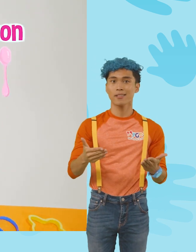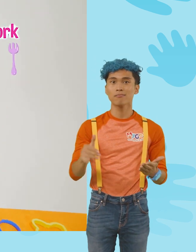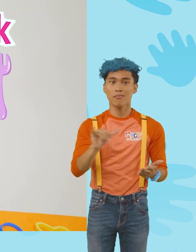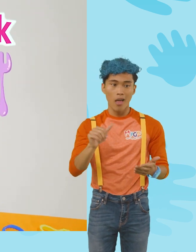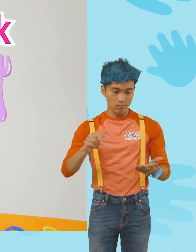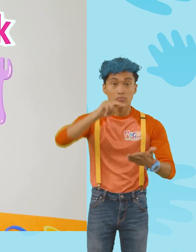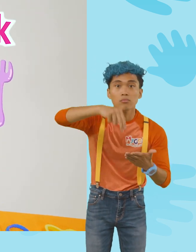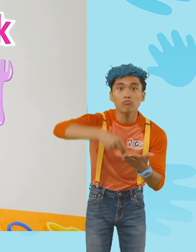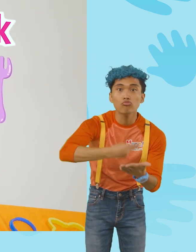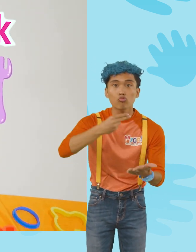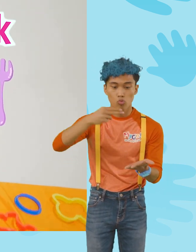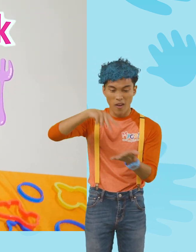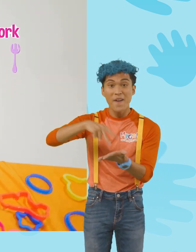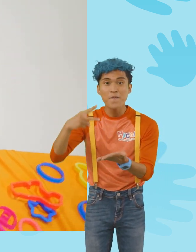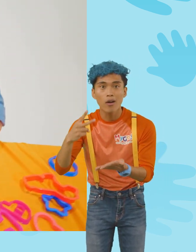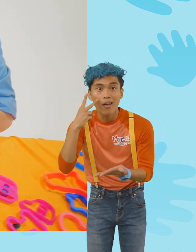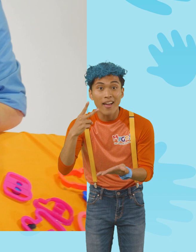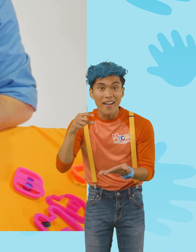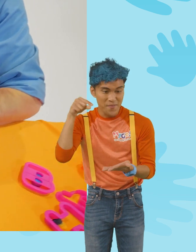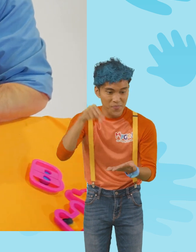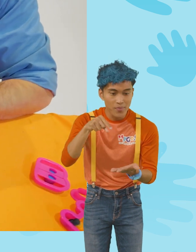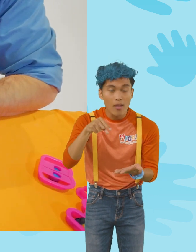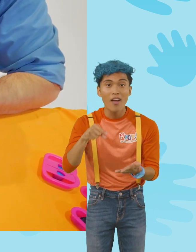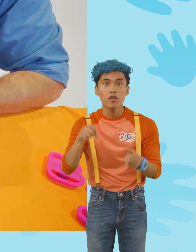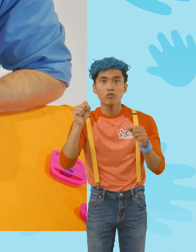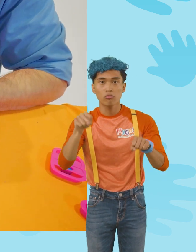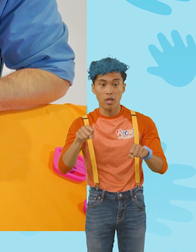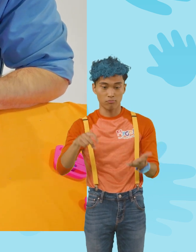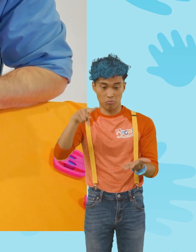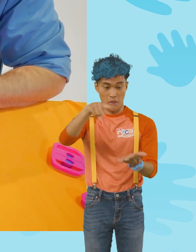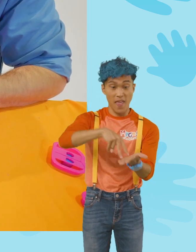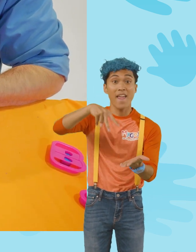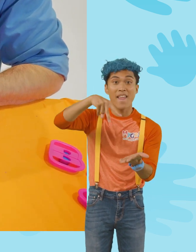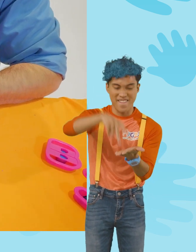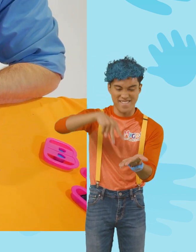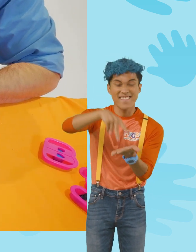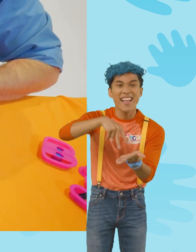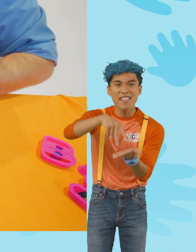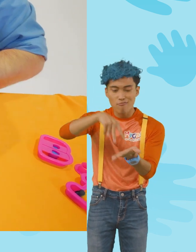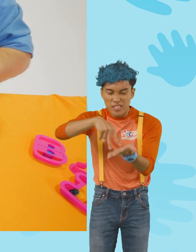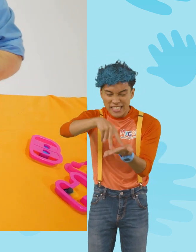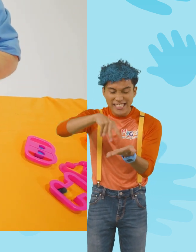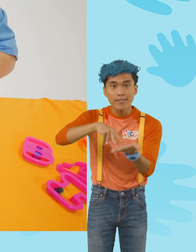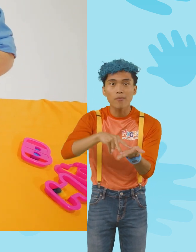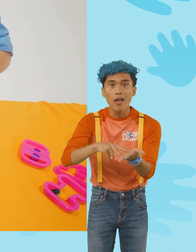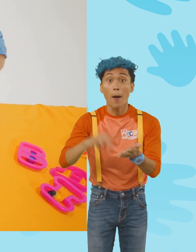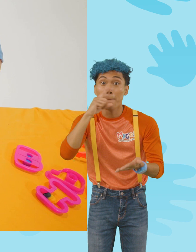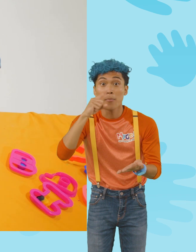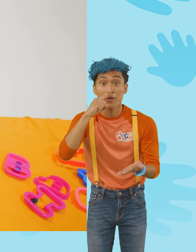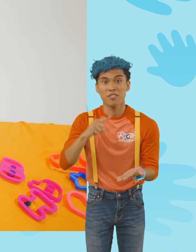or this fork. And see, look at this. See, you can use the fork and, yeah, act like